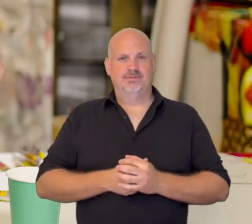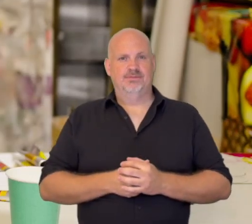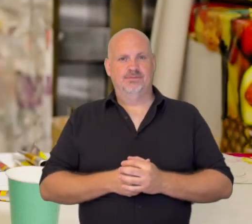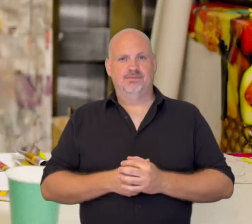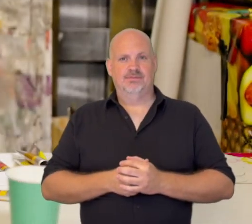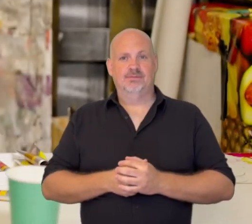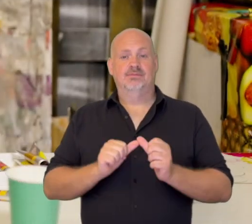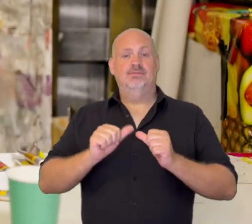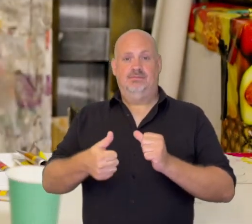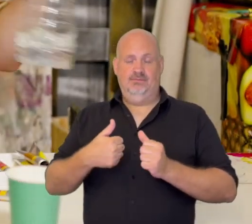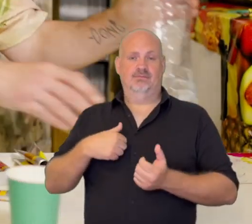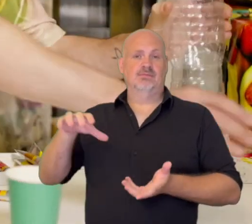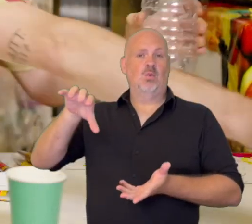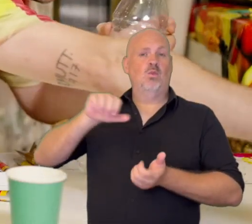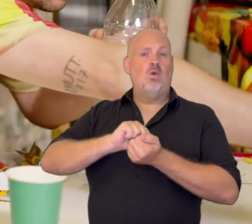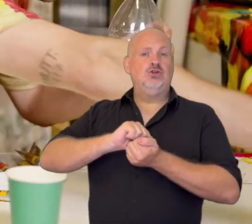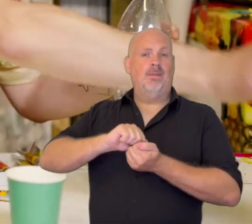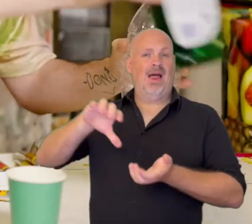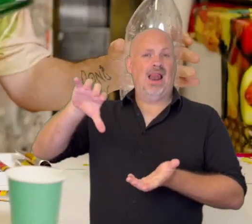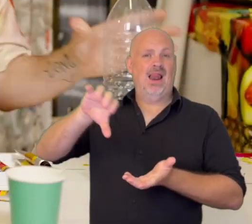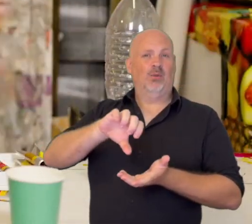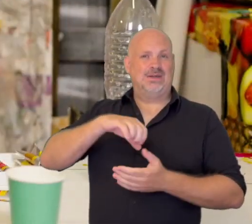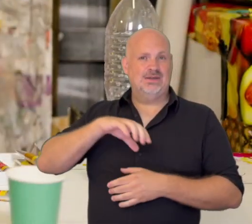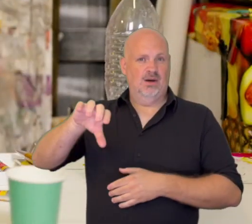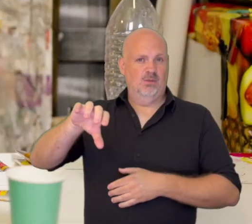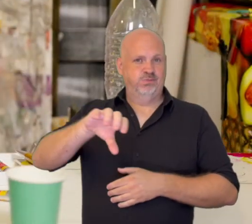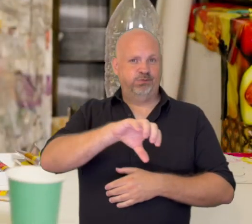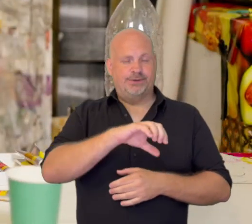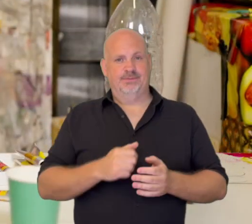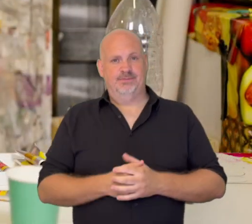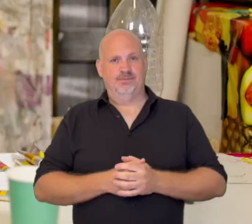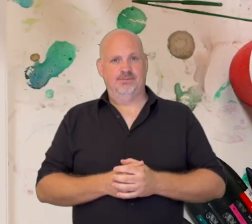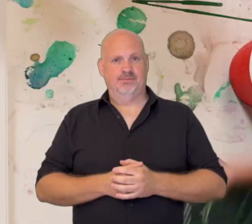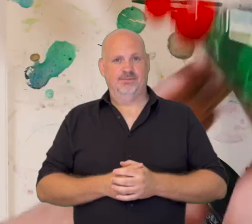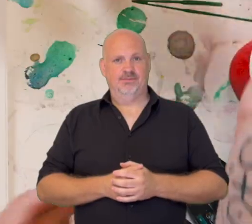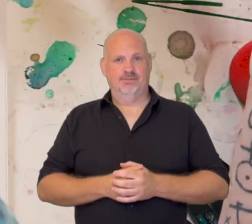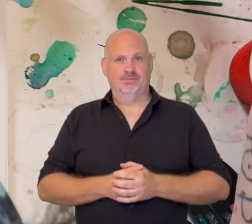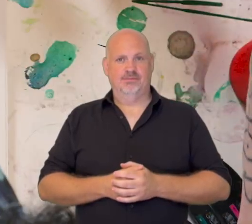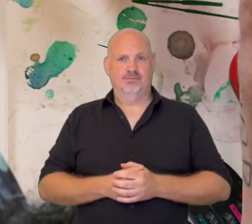And then we're going to add our washing up liquid.